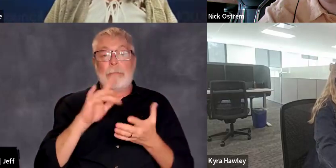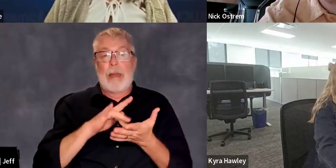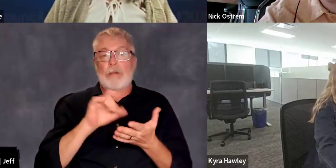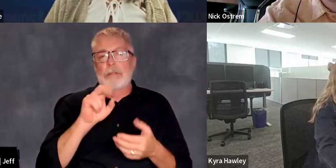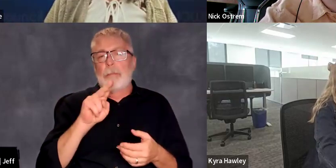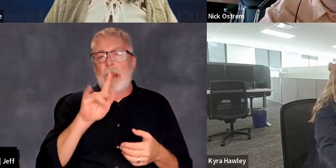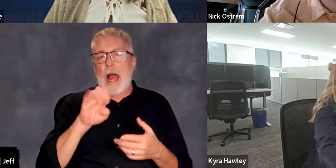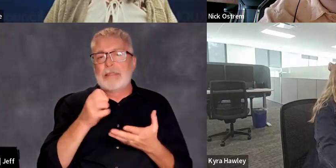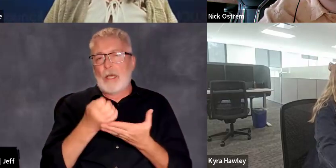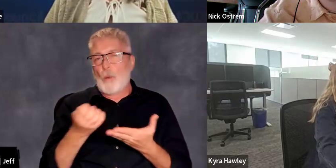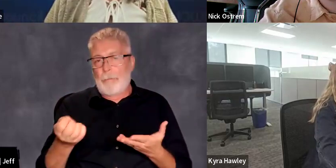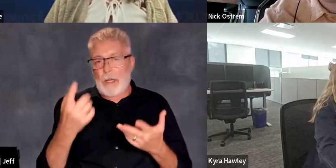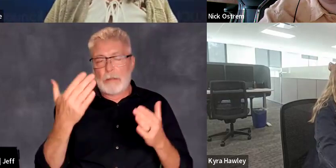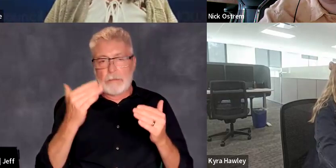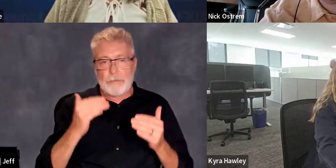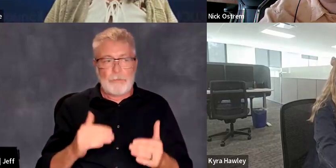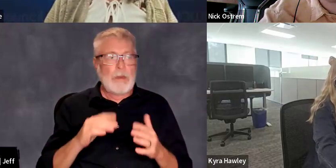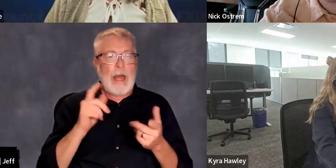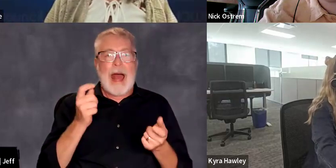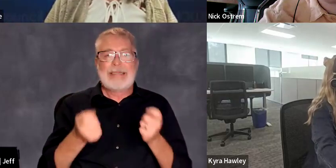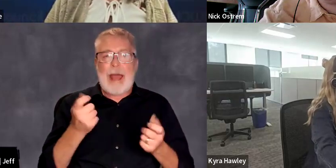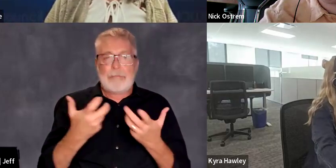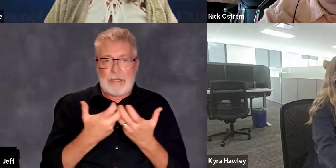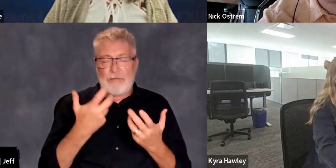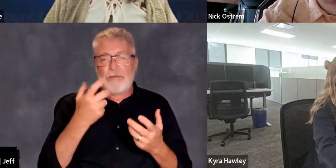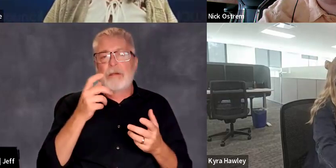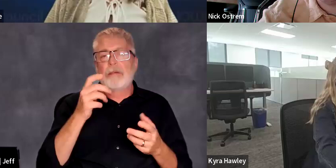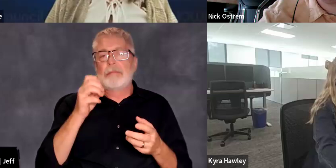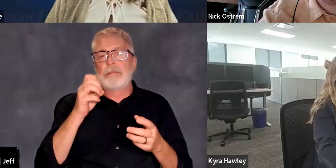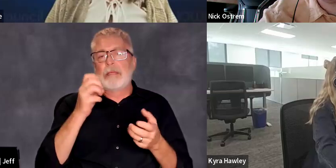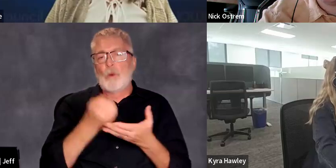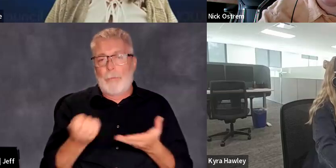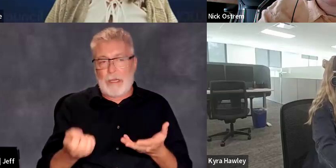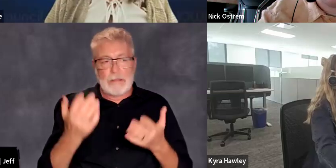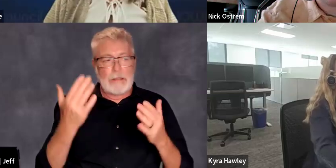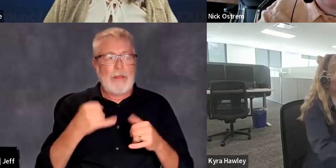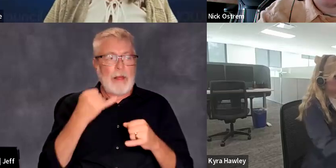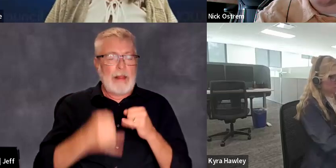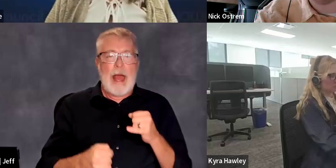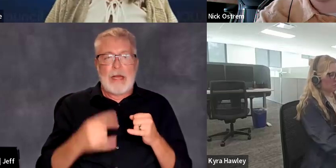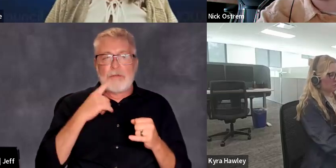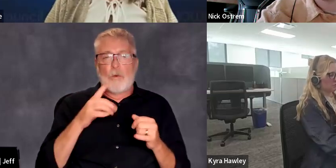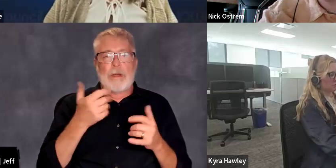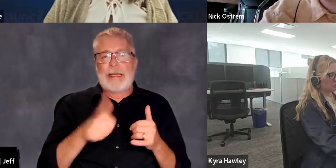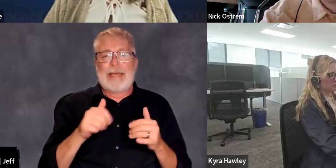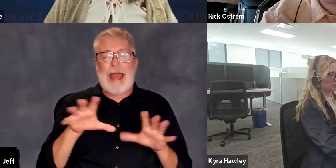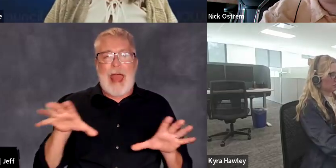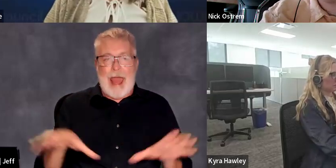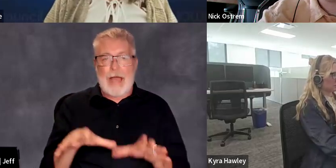equipment, a space for adaptive equipment, and then that bottom box for action steps I need to take.